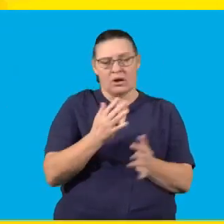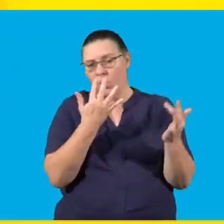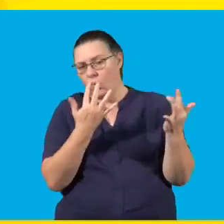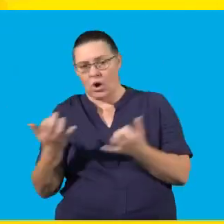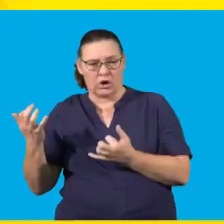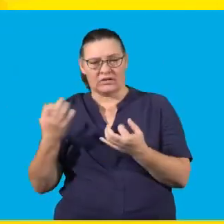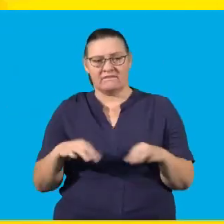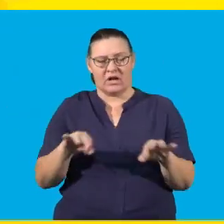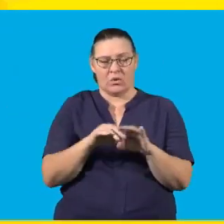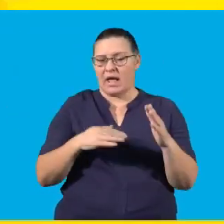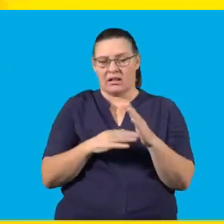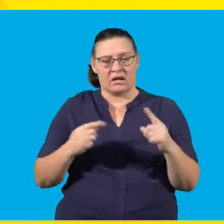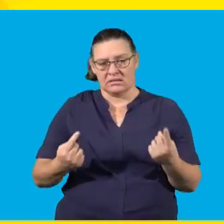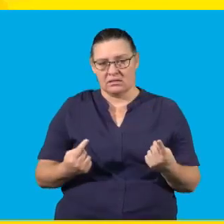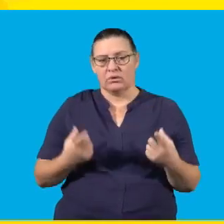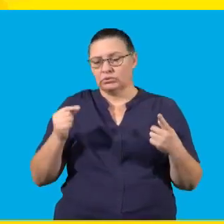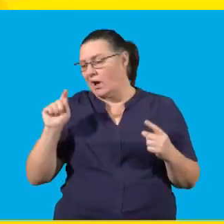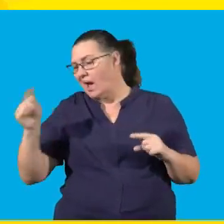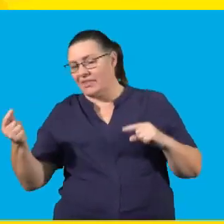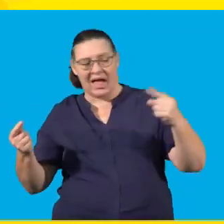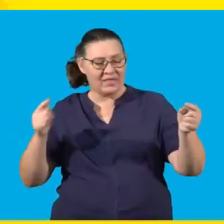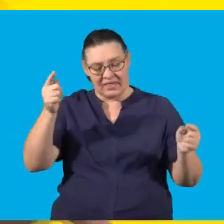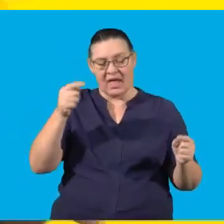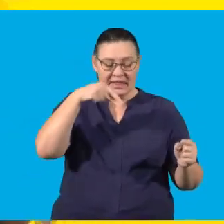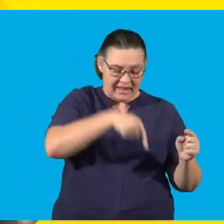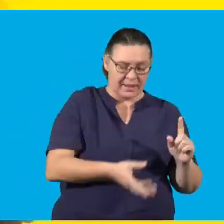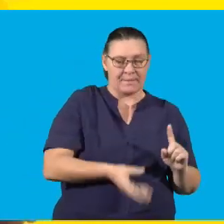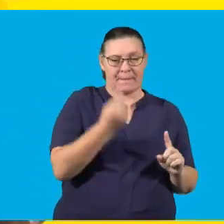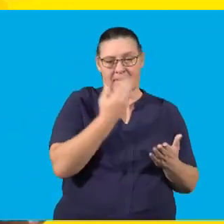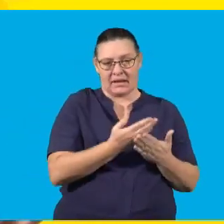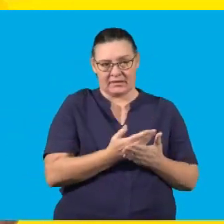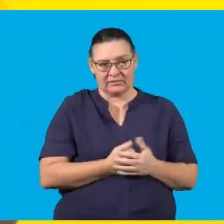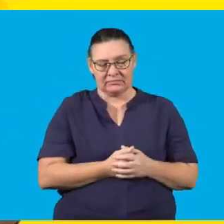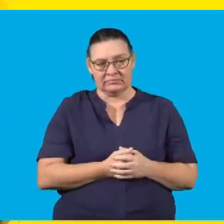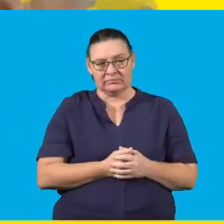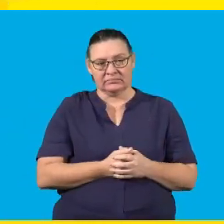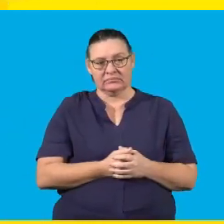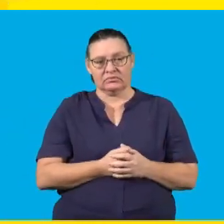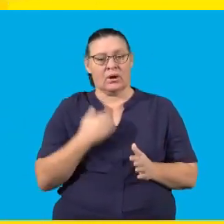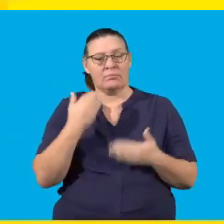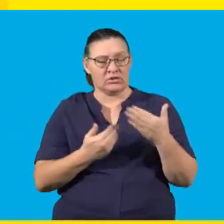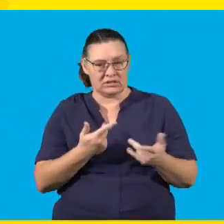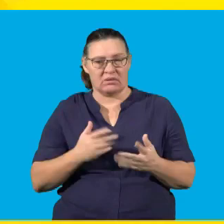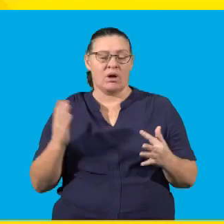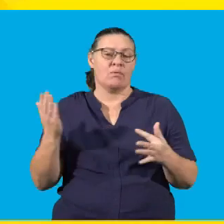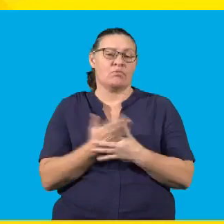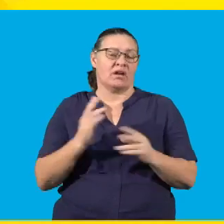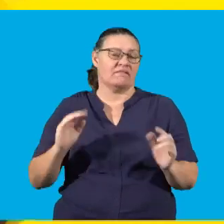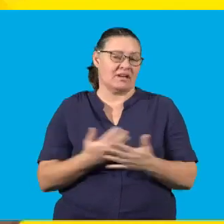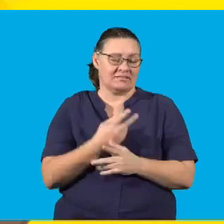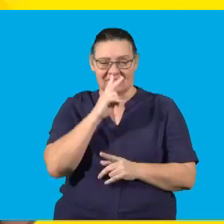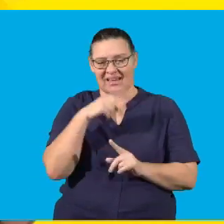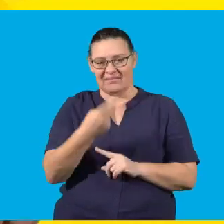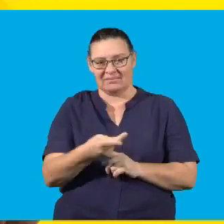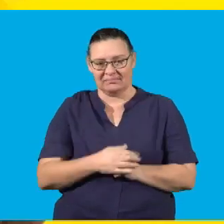straight in and work out the value of our angle. We had to do a few steps to get there. Okay, let's process all of that and let's take a